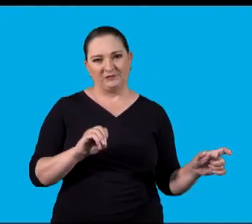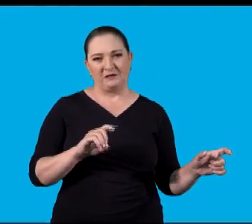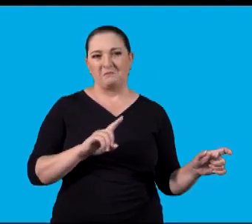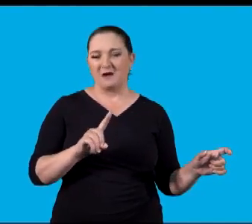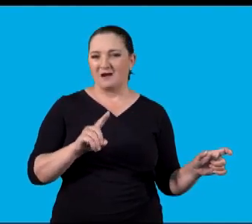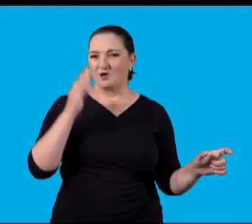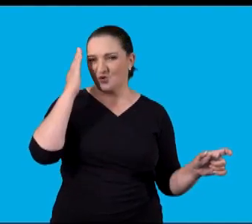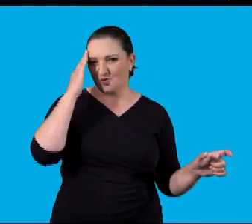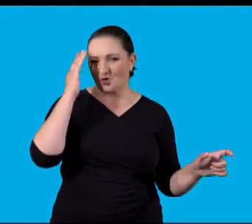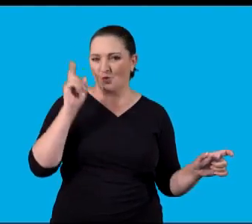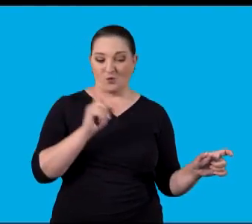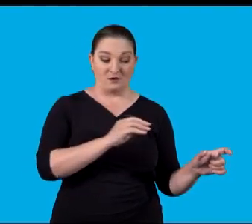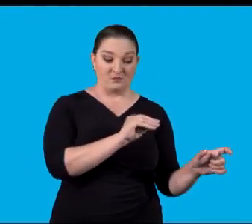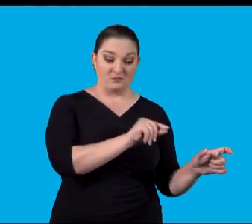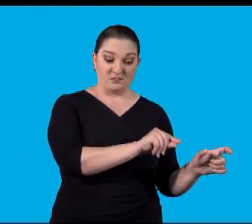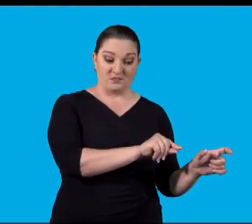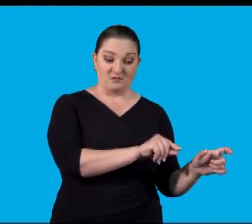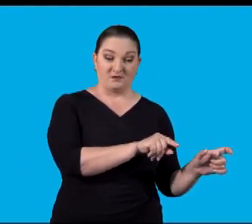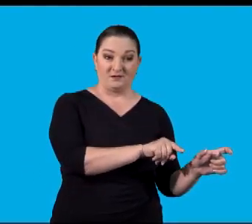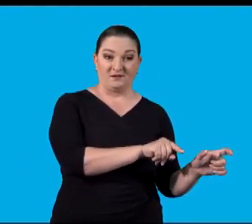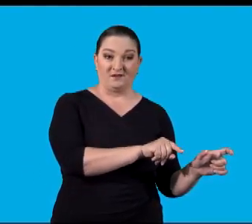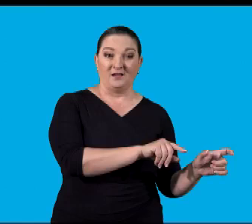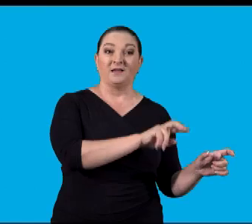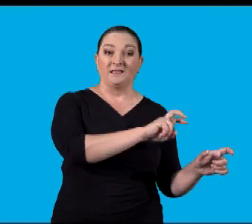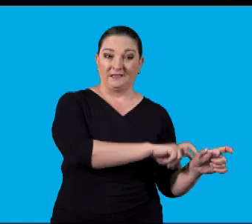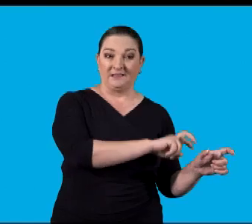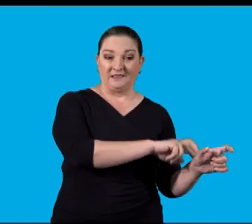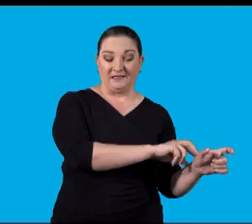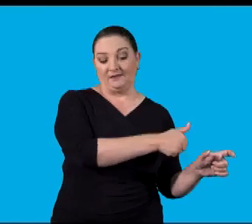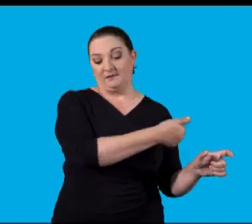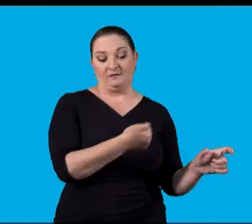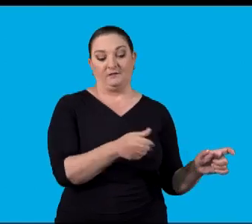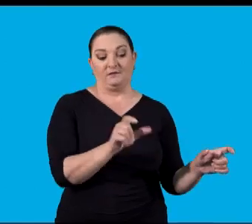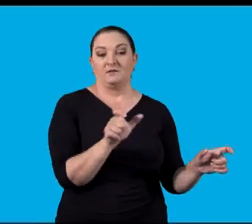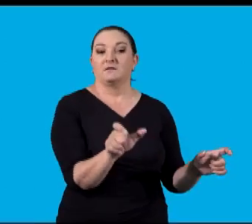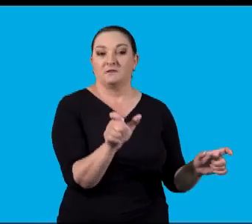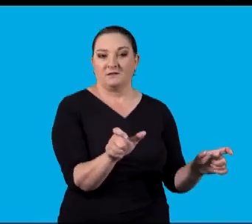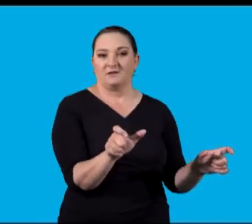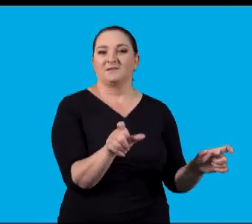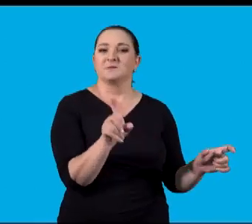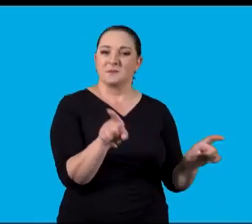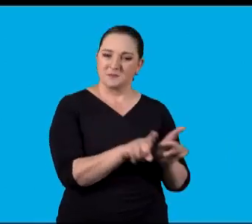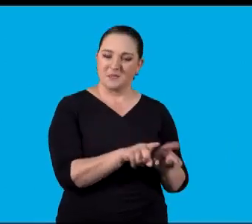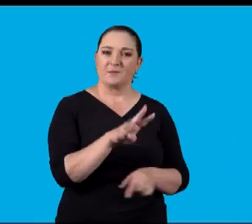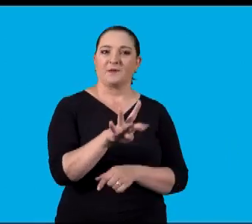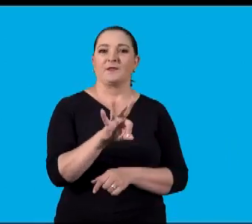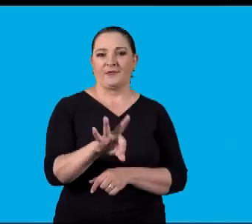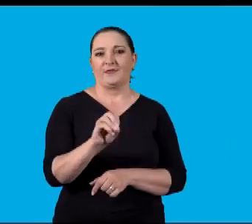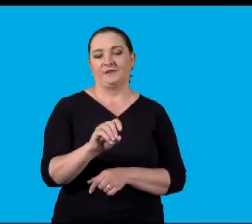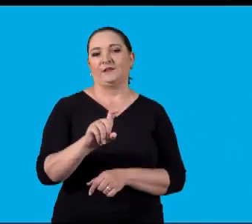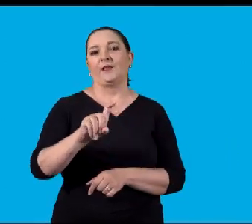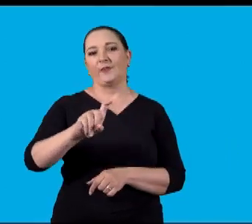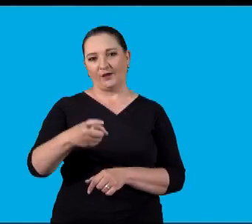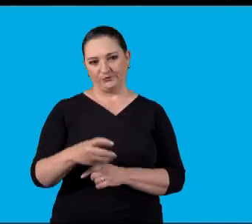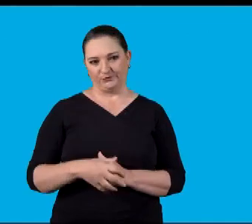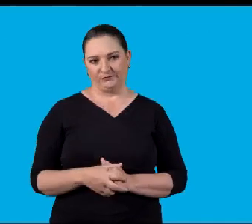30,000. But I know it has to be a balance carried down. Here,